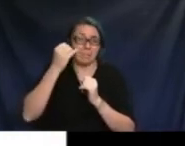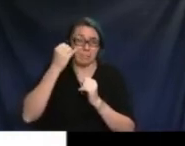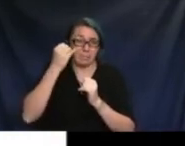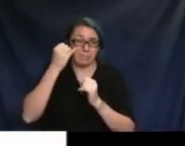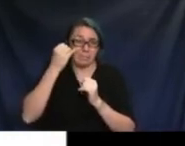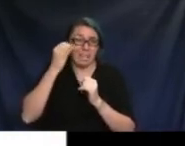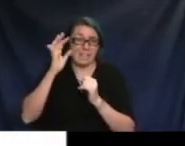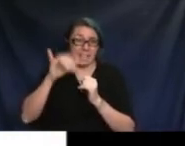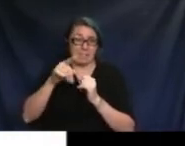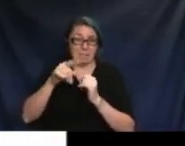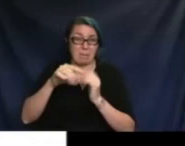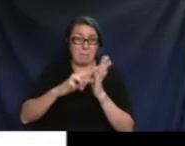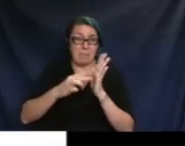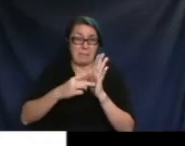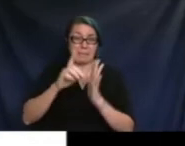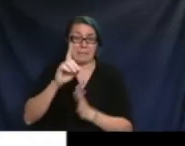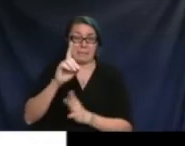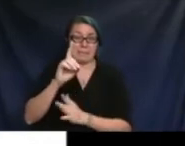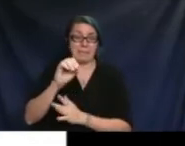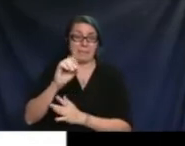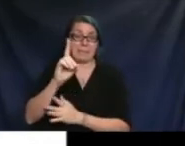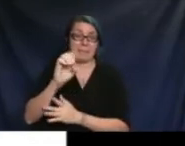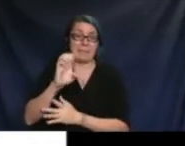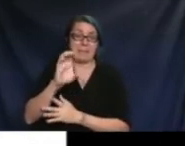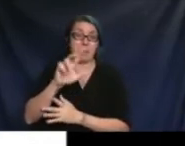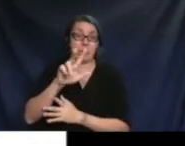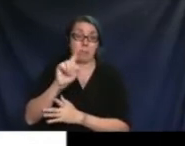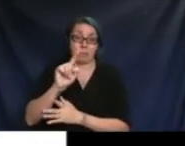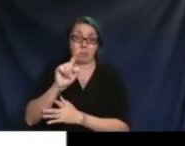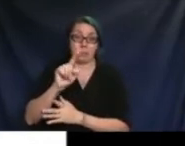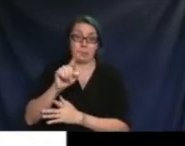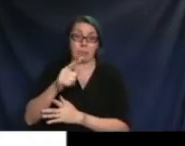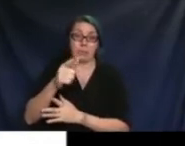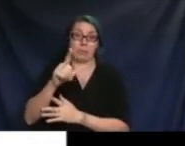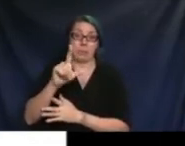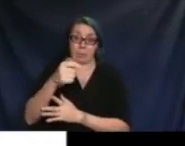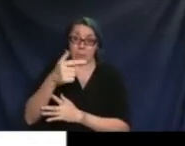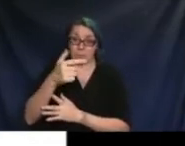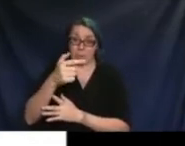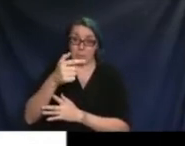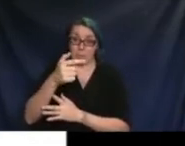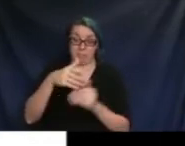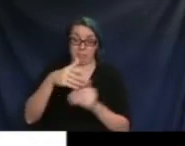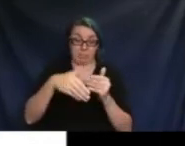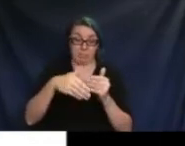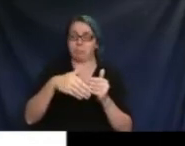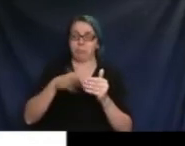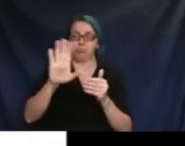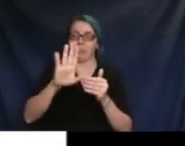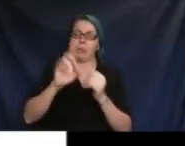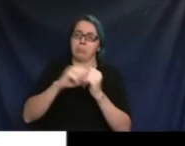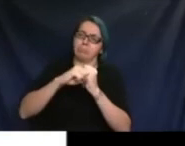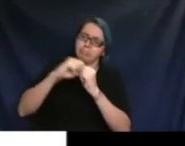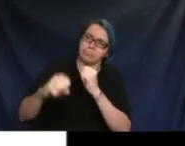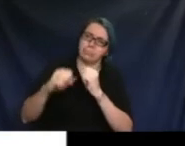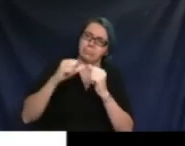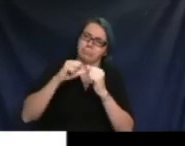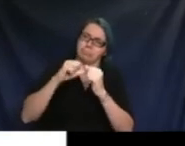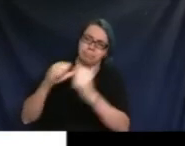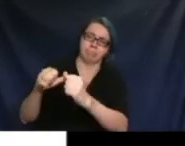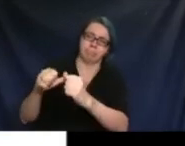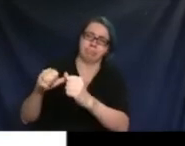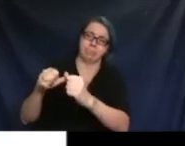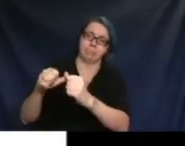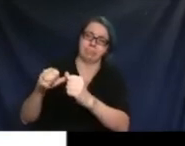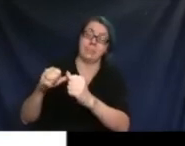December 31st, 2021, I think if you want to indicate that it is something that could potentially stay beyond